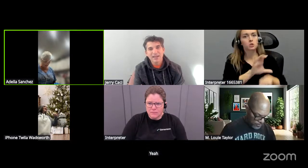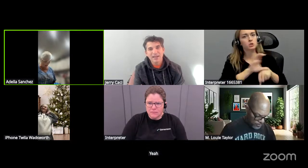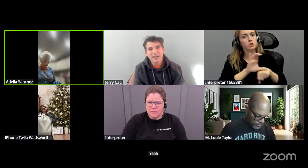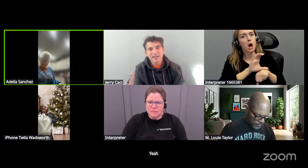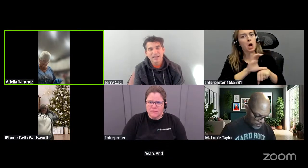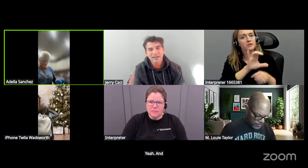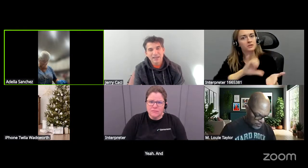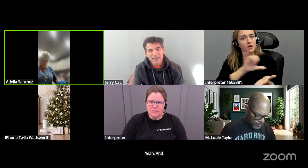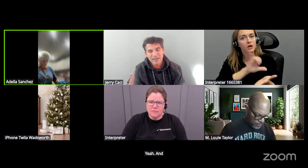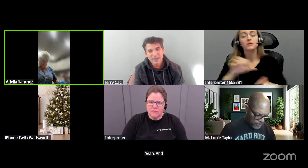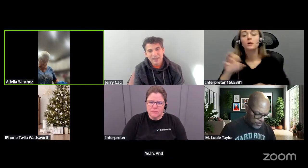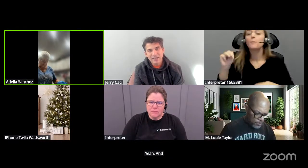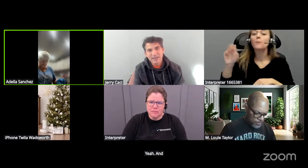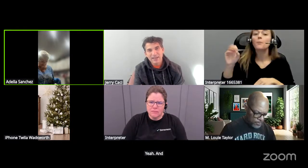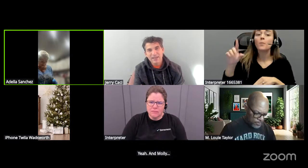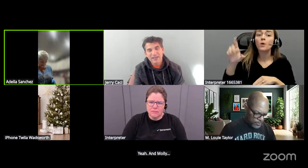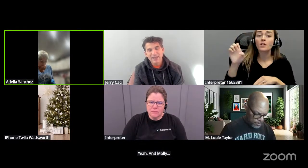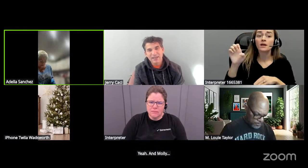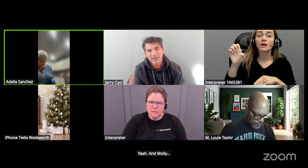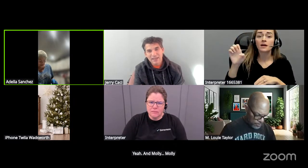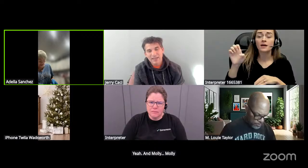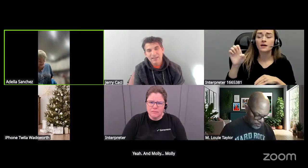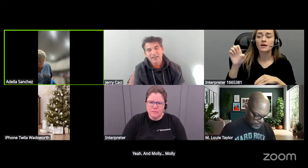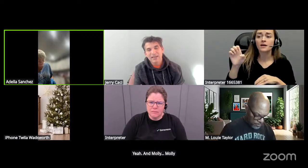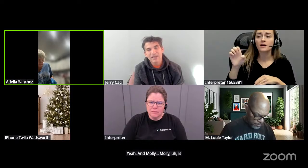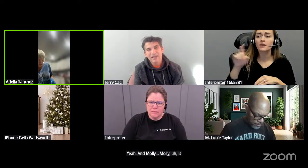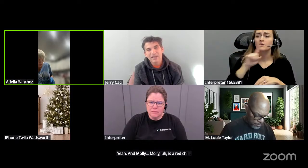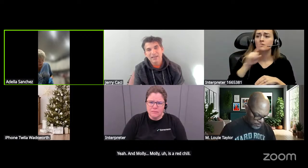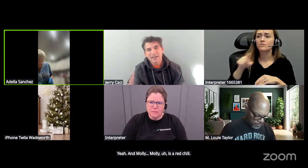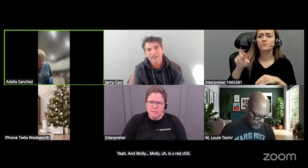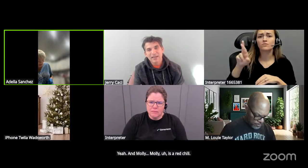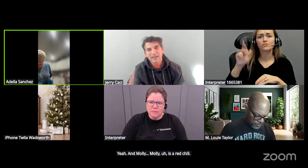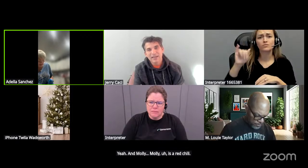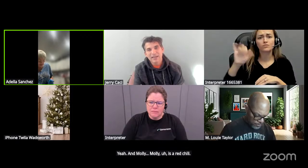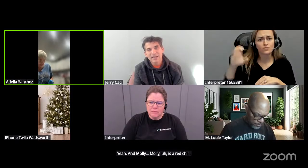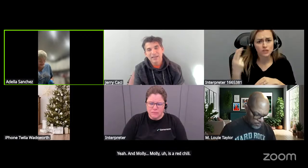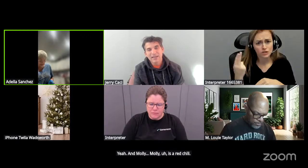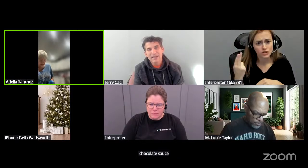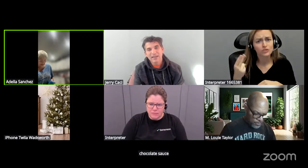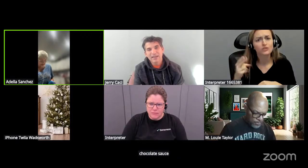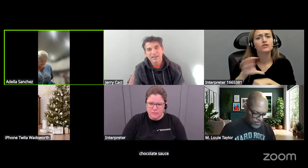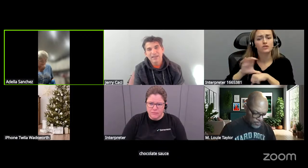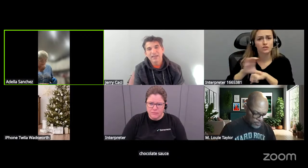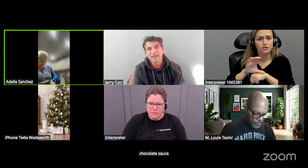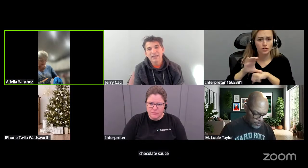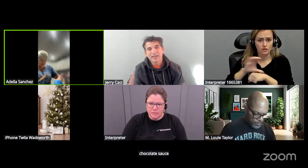And mole is a red chili chocolate sauce. And